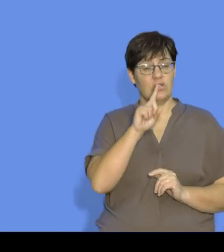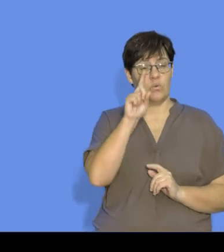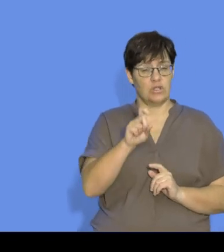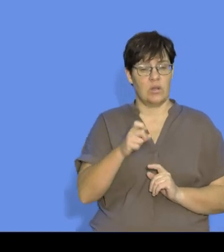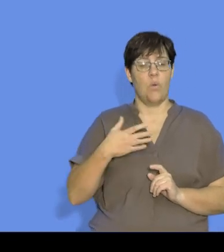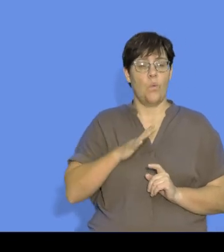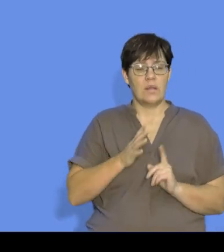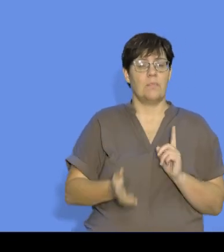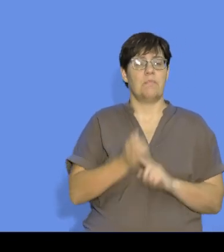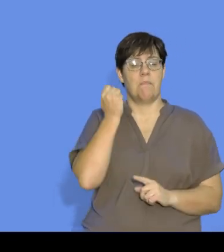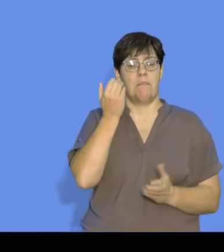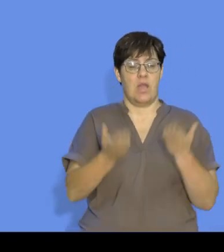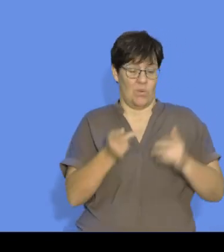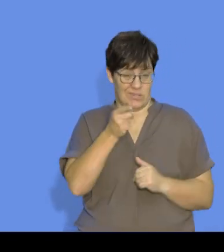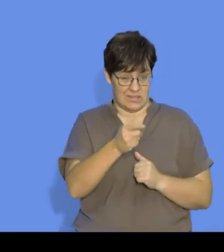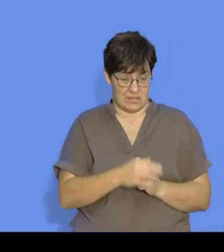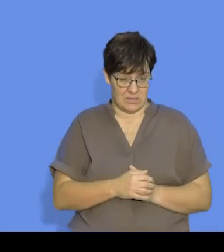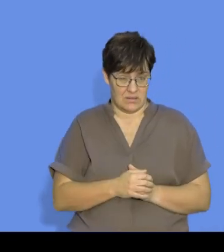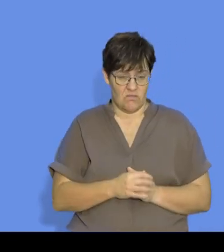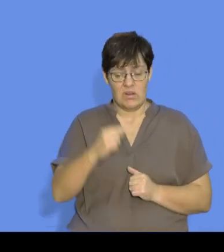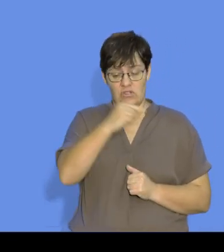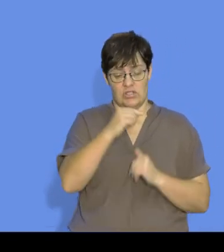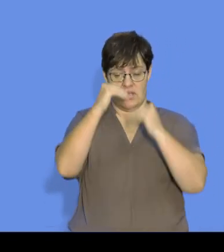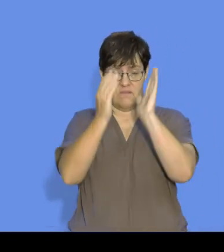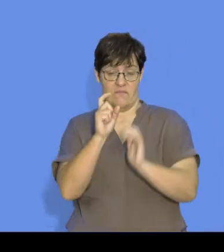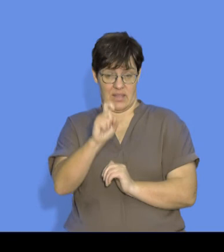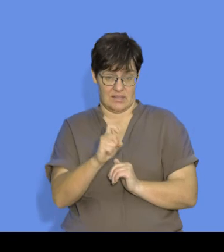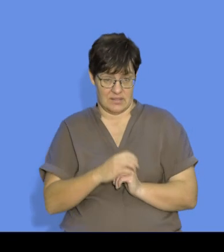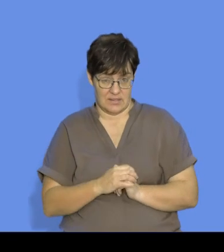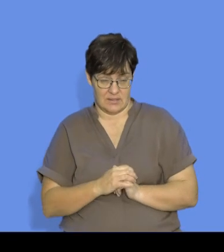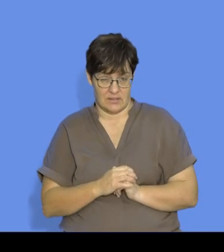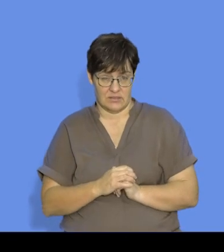first question will be they want us to find the equation of this, right, of g of